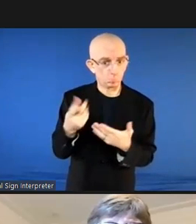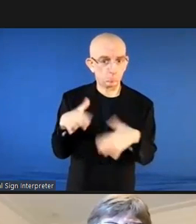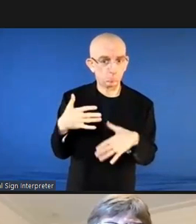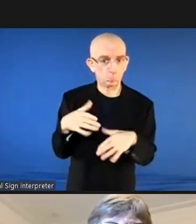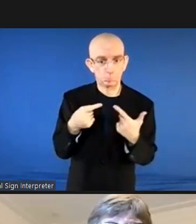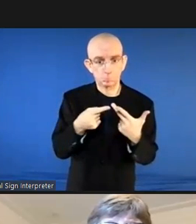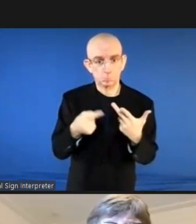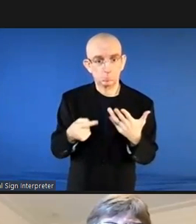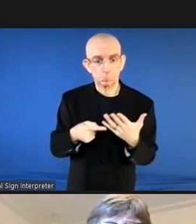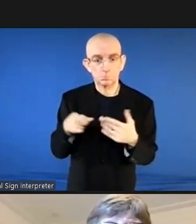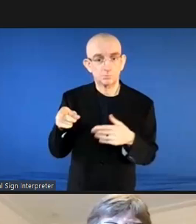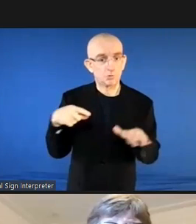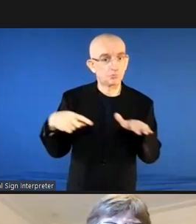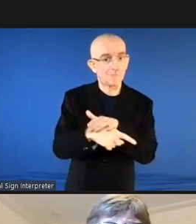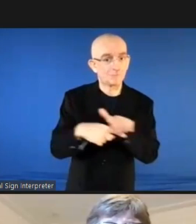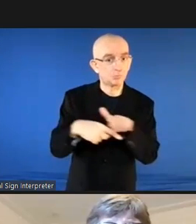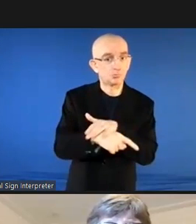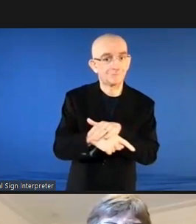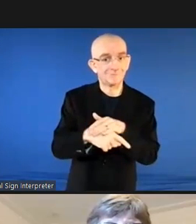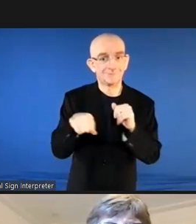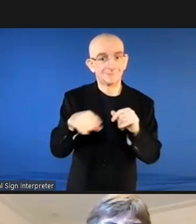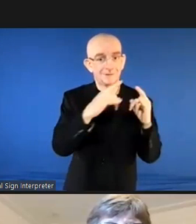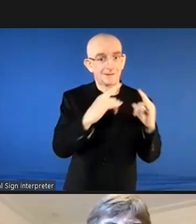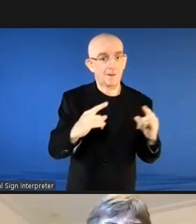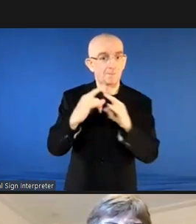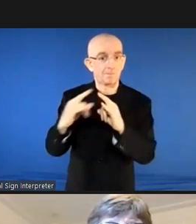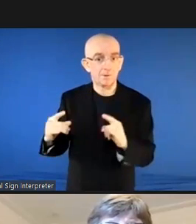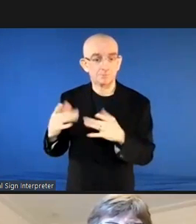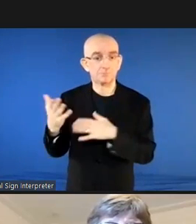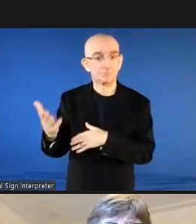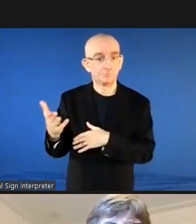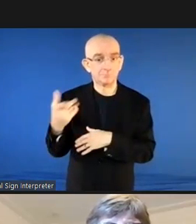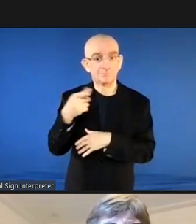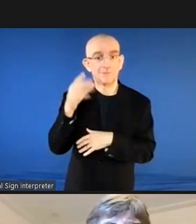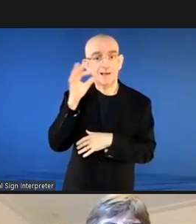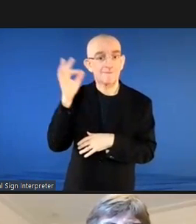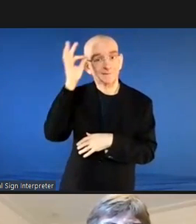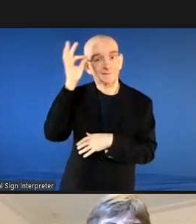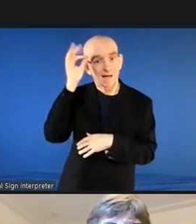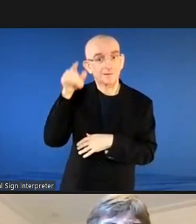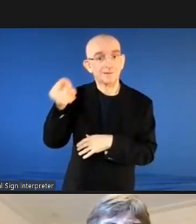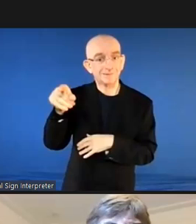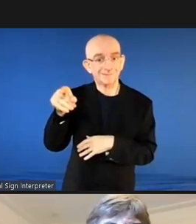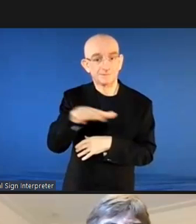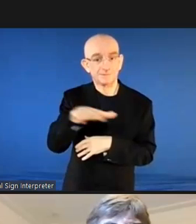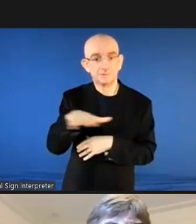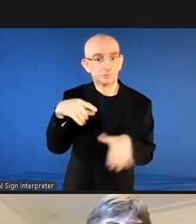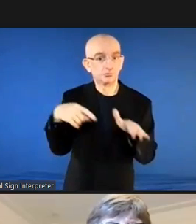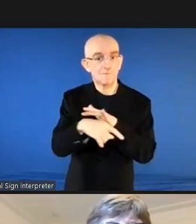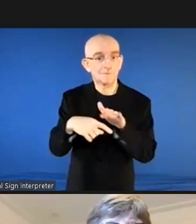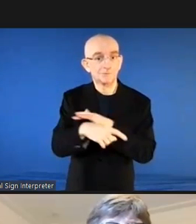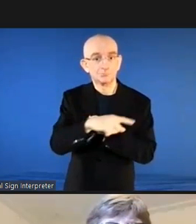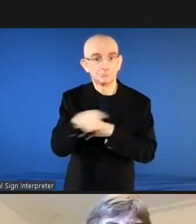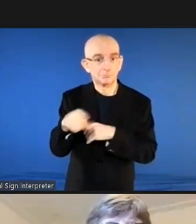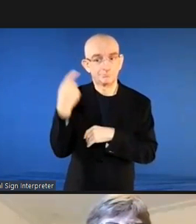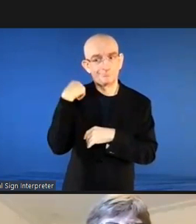refugee crisis in the 1990s. Is this an area you're interested in, where you think that Deaf Child Worldwide could work in the future? But